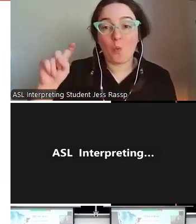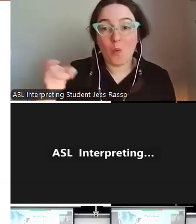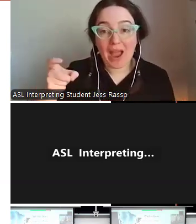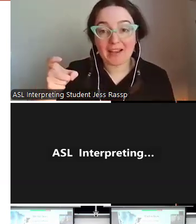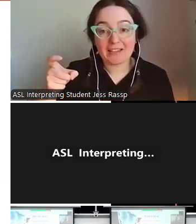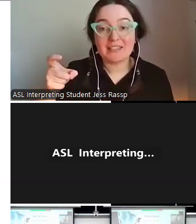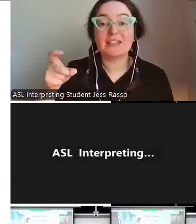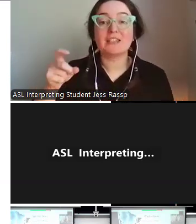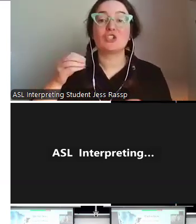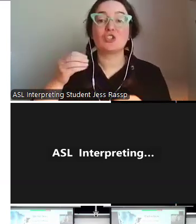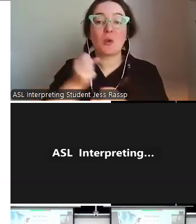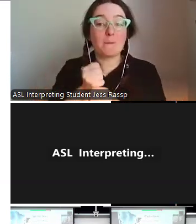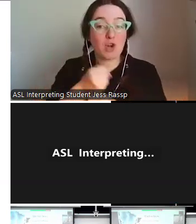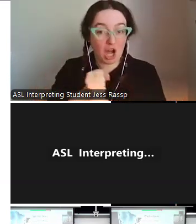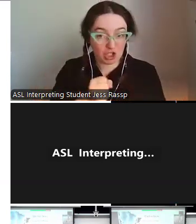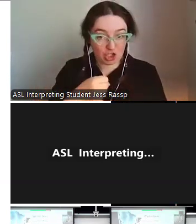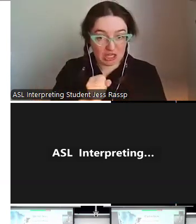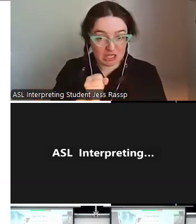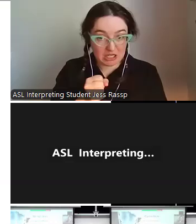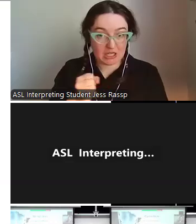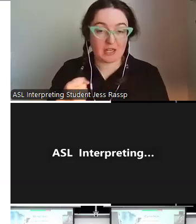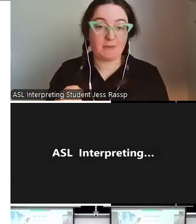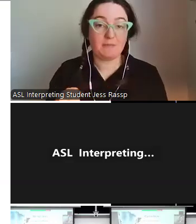thank you. The wax on the underside of